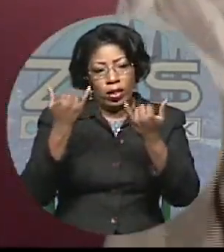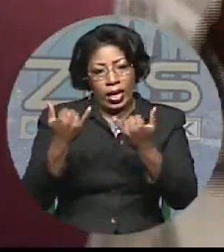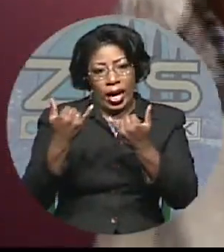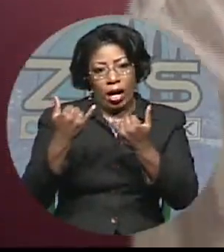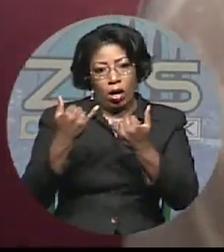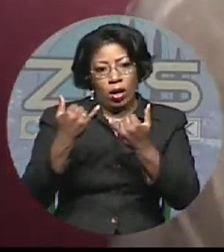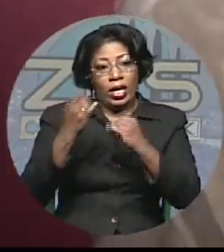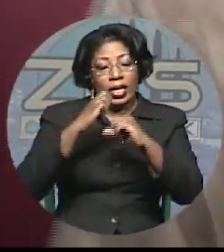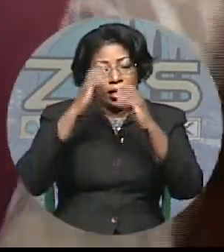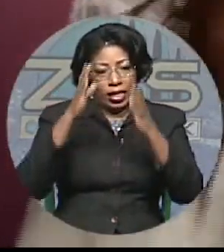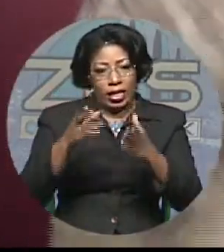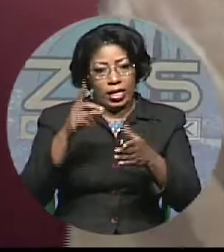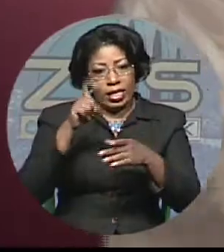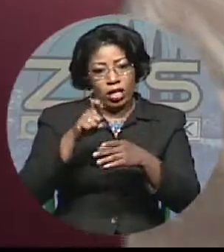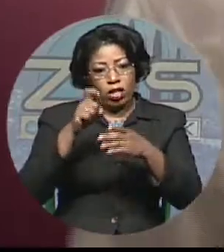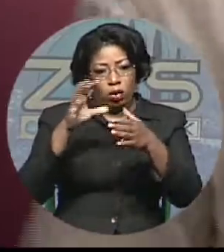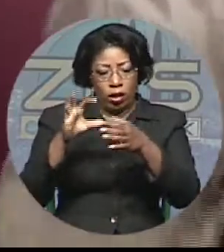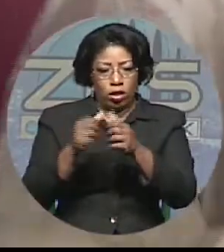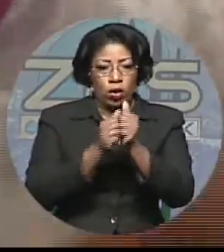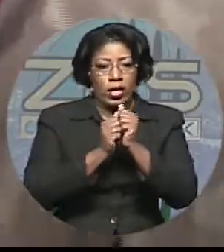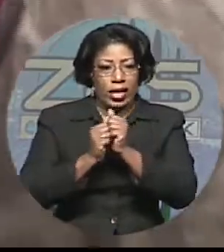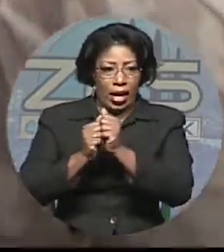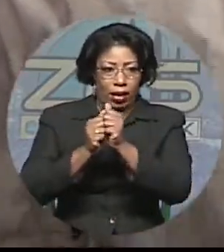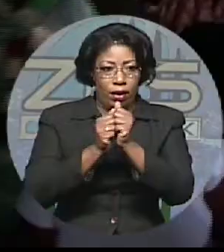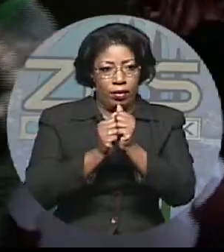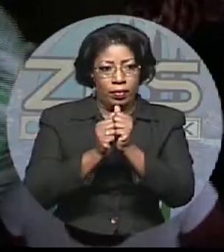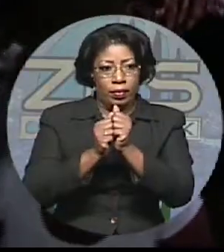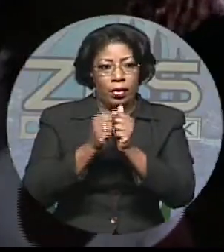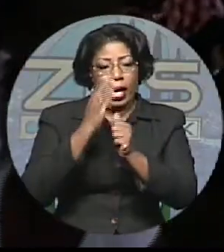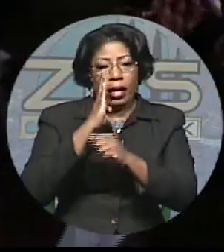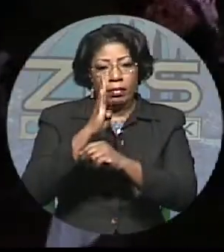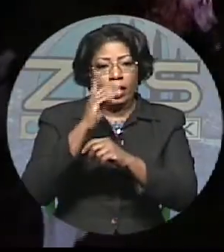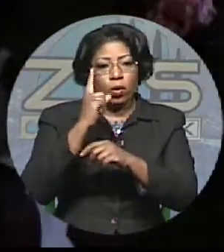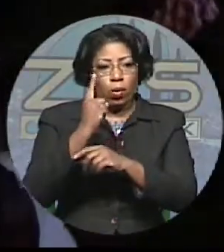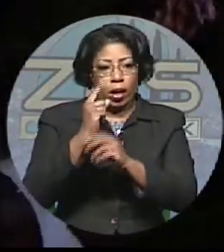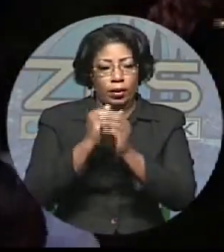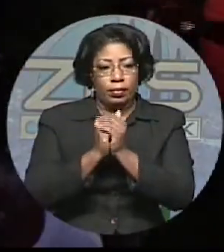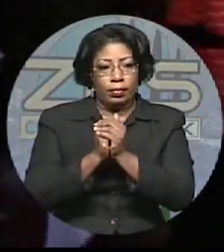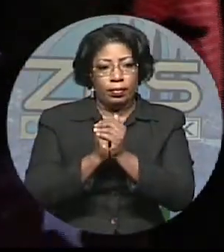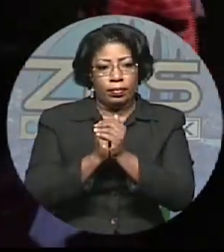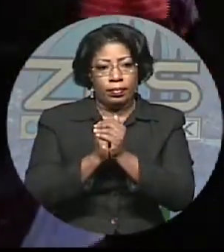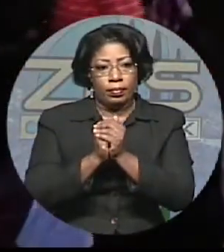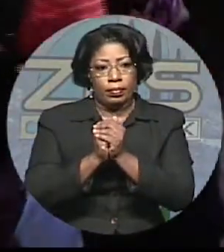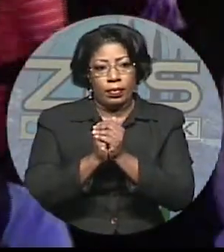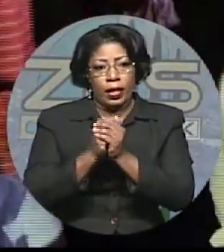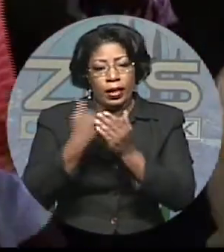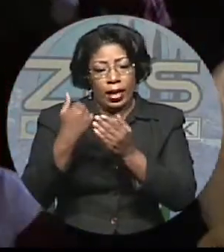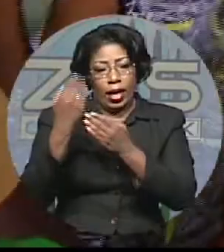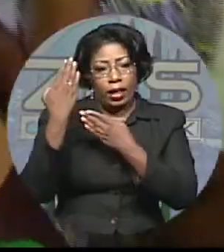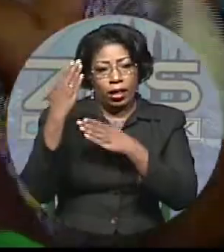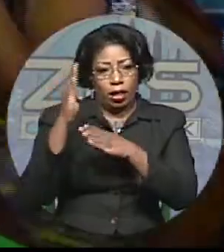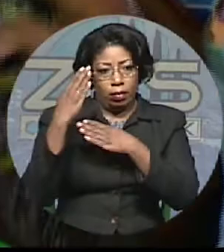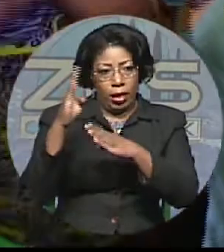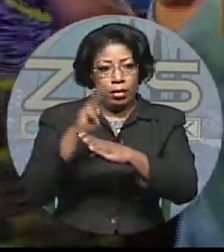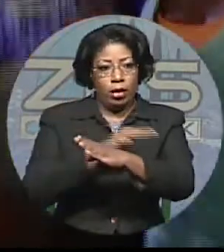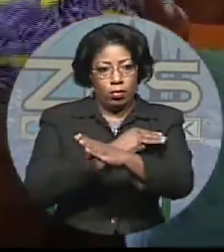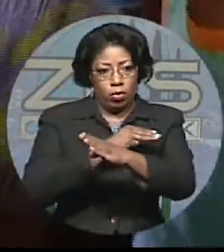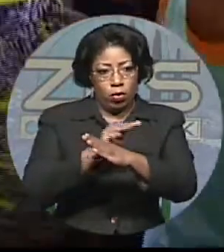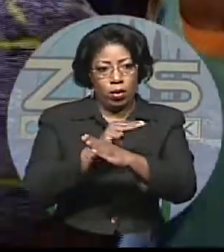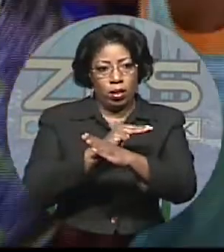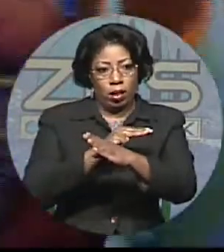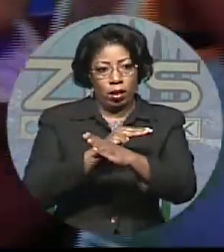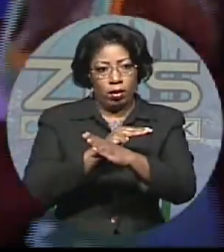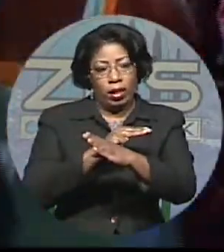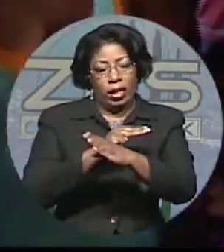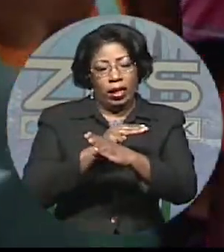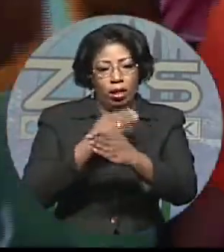to unite together and stand as one, and we got it. And while Bahamian music may be a hit locally, many believe it's